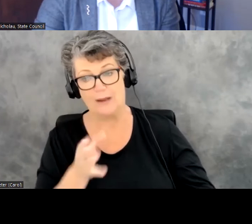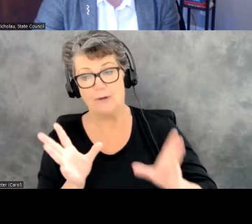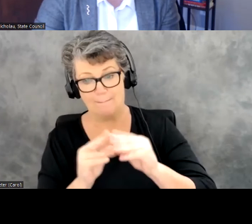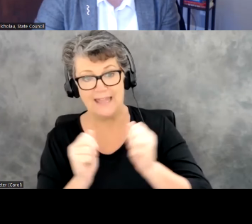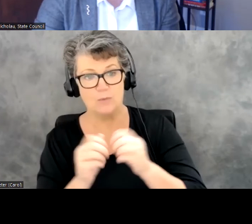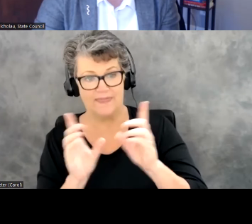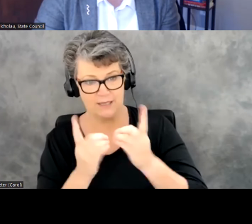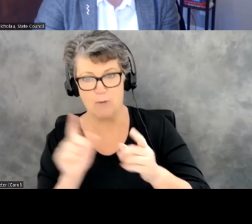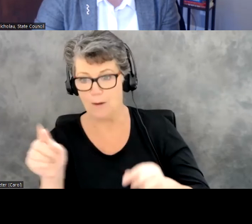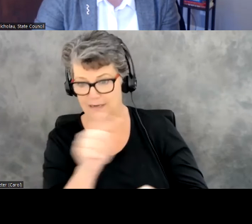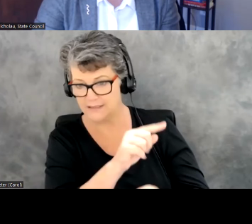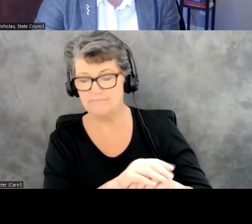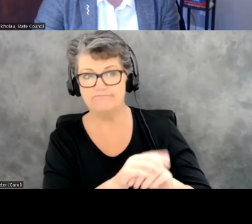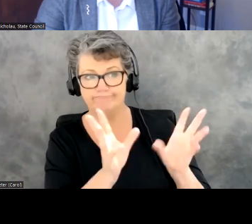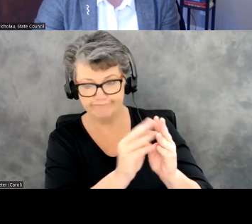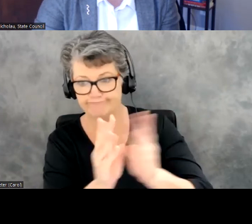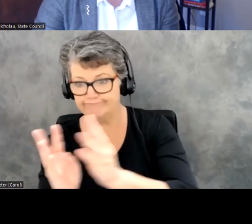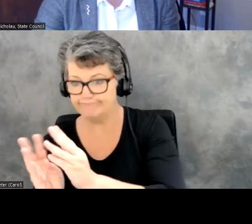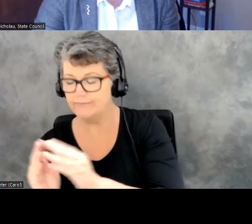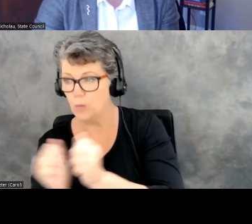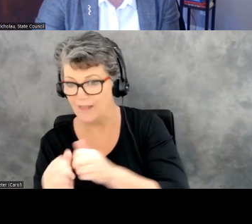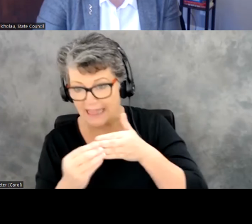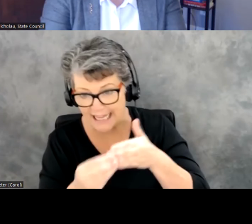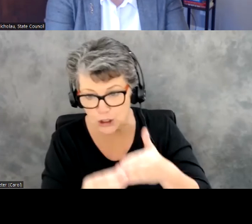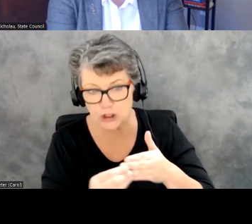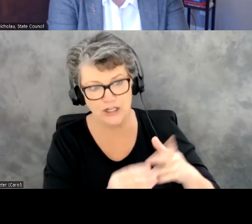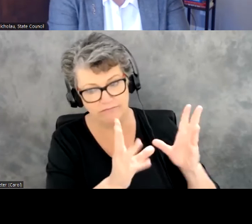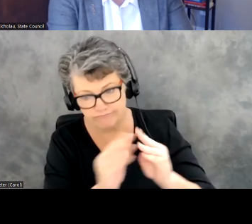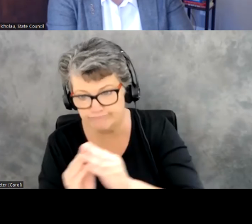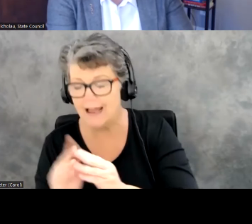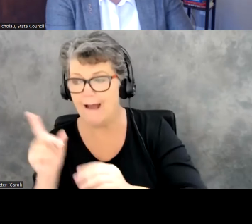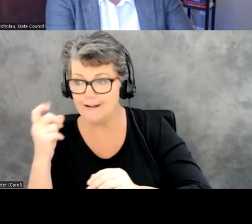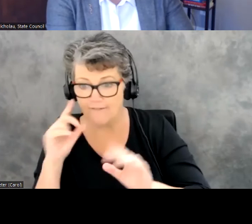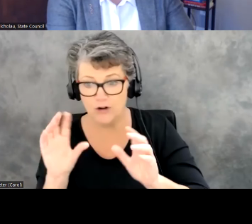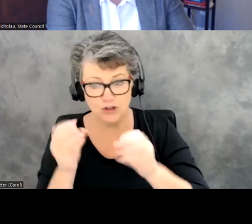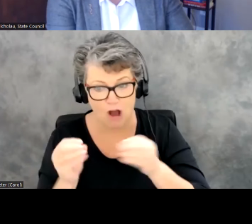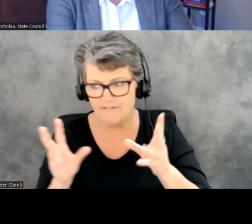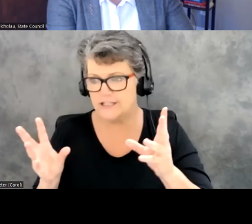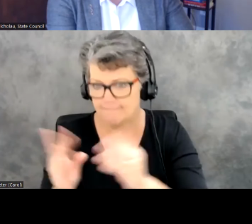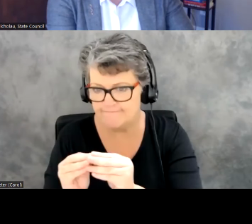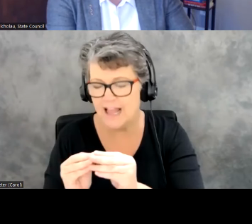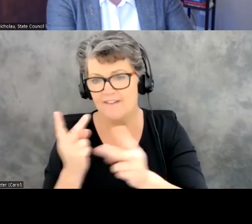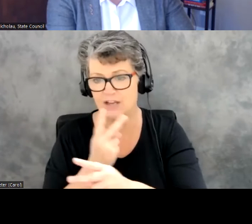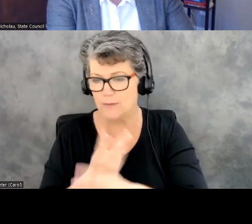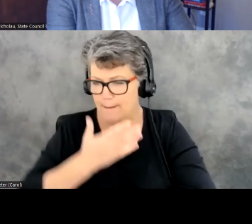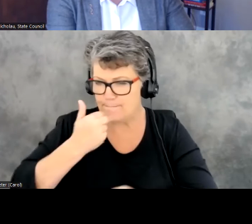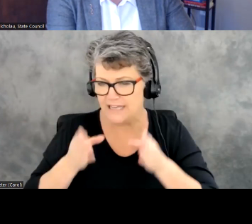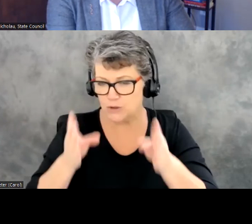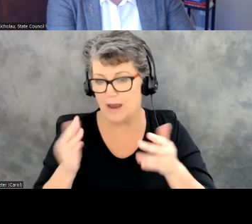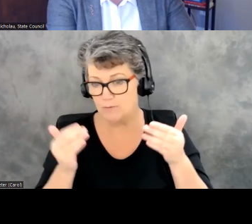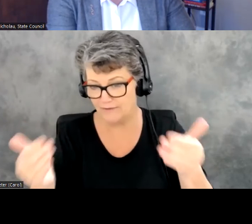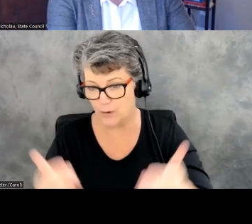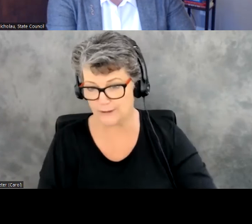the departments, we're going to meet with the leadership, we're going to meet with the governor's office and figure out what is the best way to move